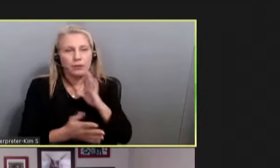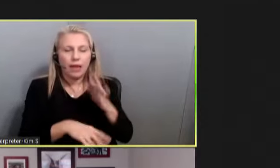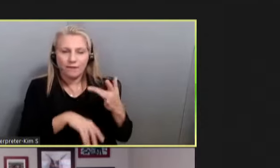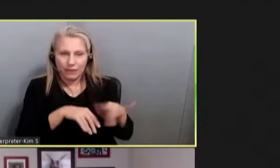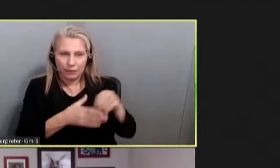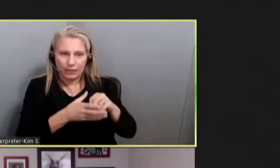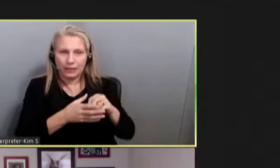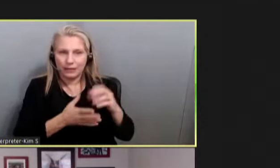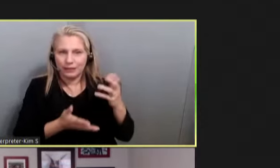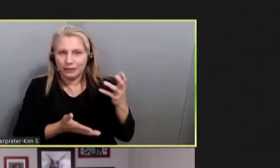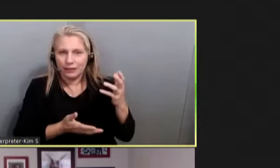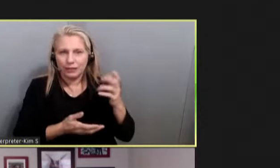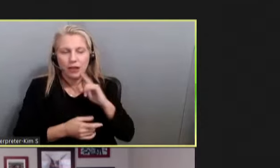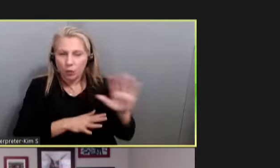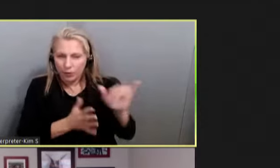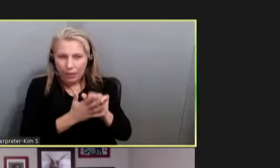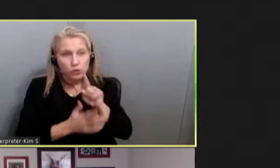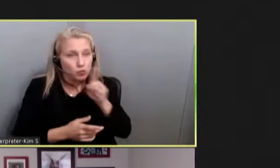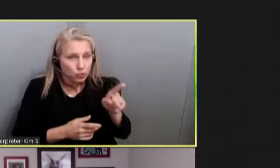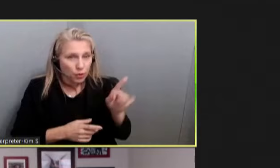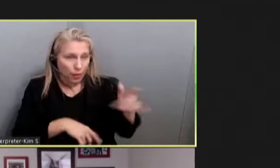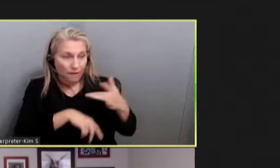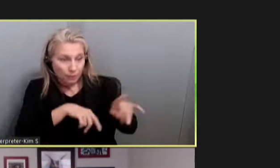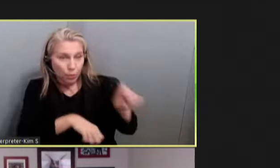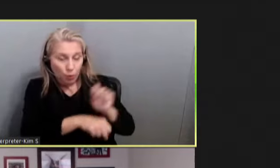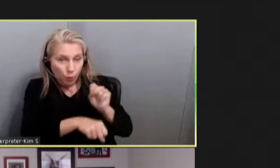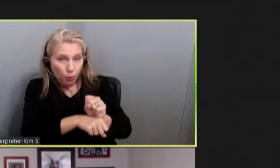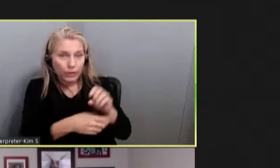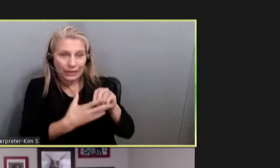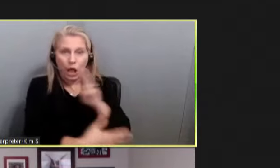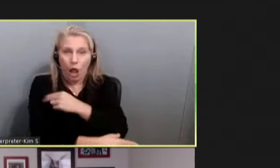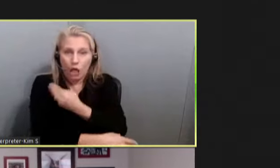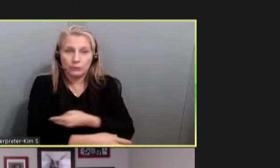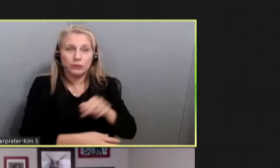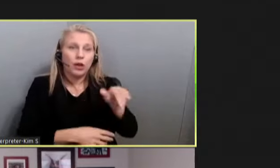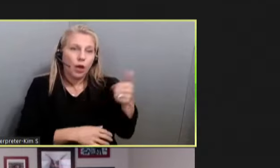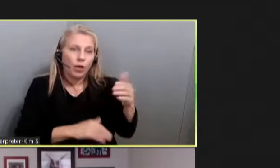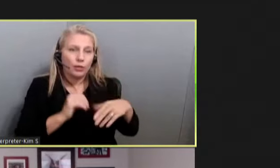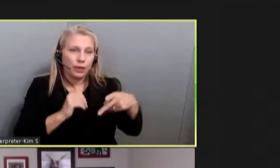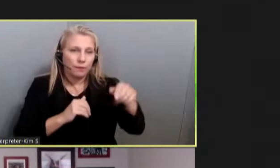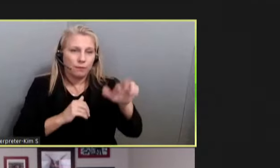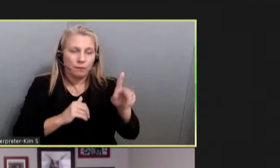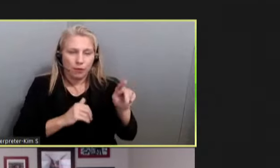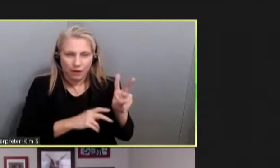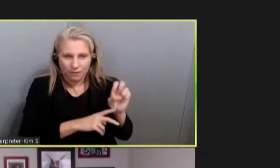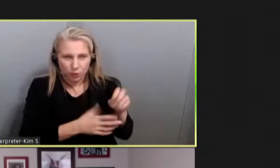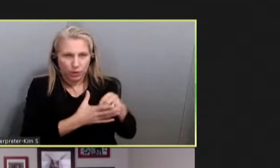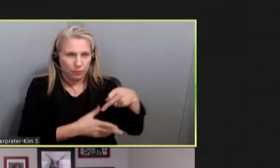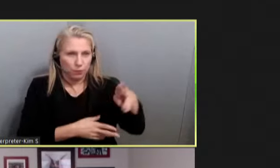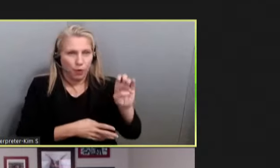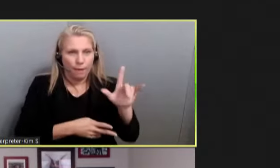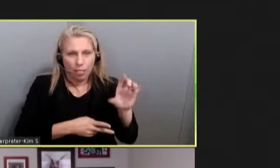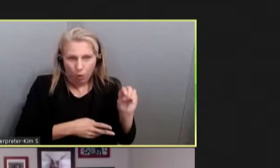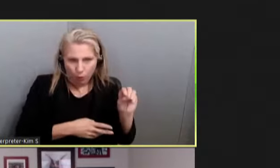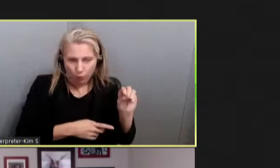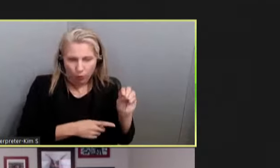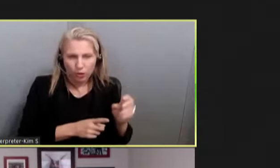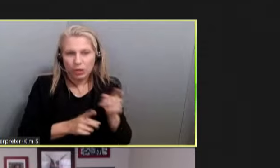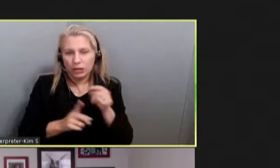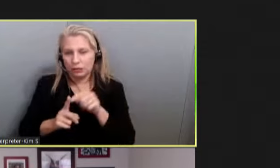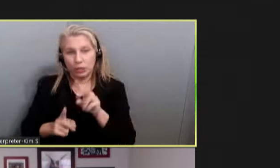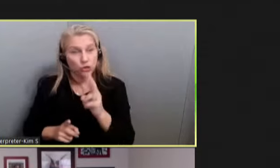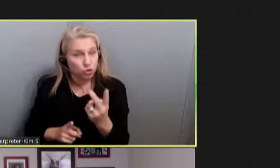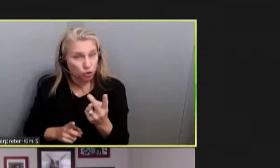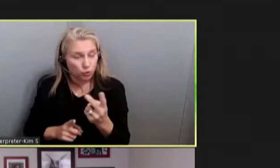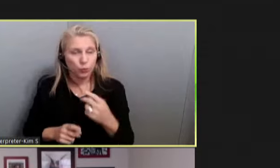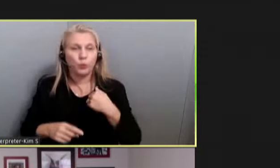in Colorado. Is that true? Are they available? Are they working in any hospitals besides Parkview down in Pueblo? And two, we've sent